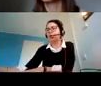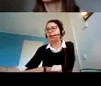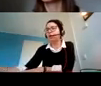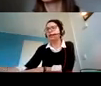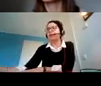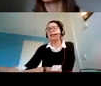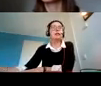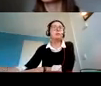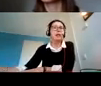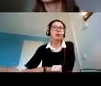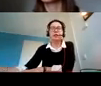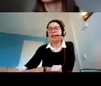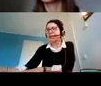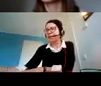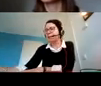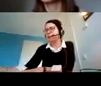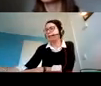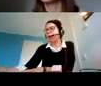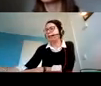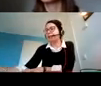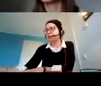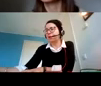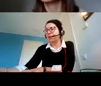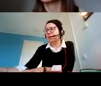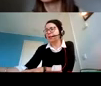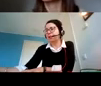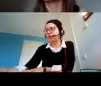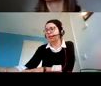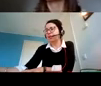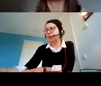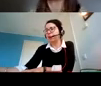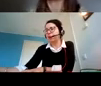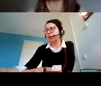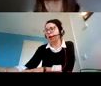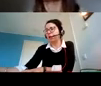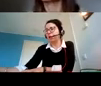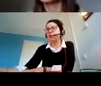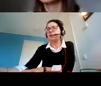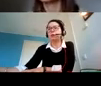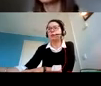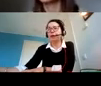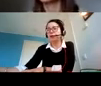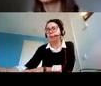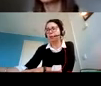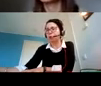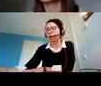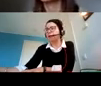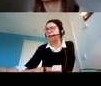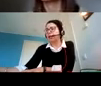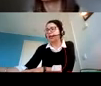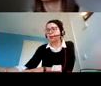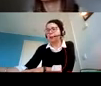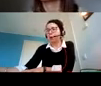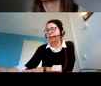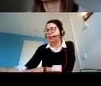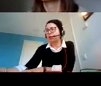International Corner since May 2018. And since 2018, she is also co-director of the Business and Human Rights Summer School.